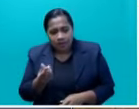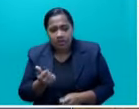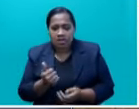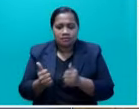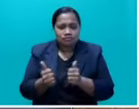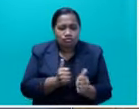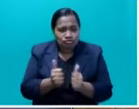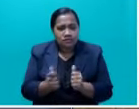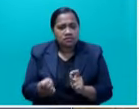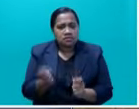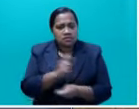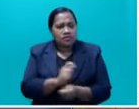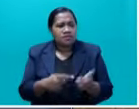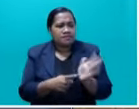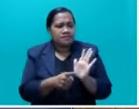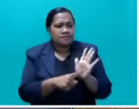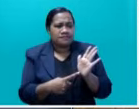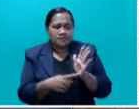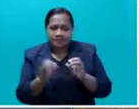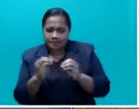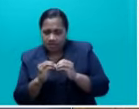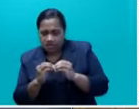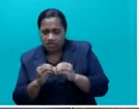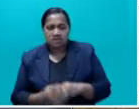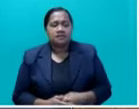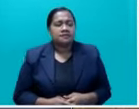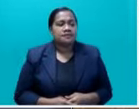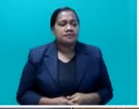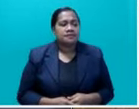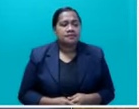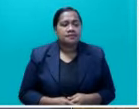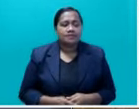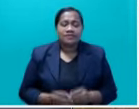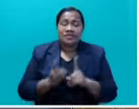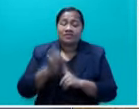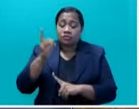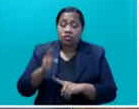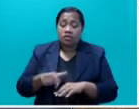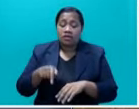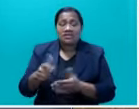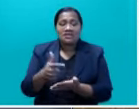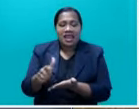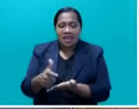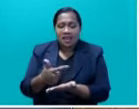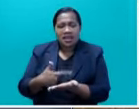to remove the TLTB's tedious approval process for development on leased land.